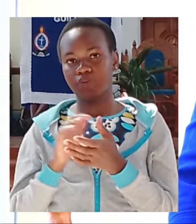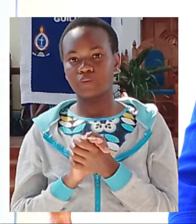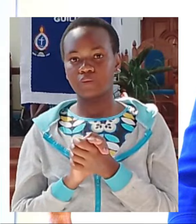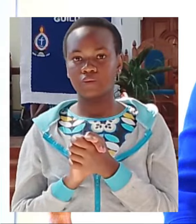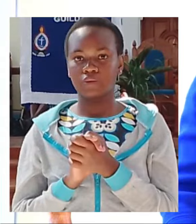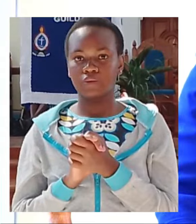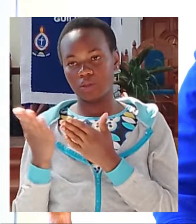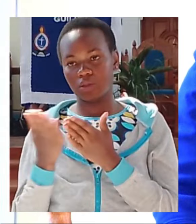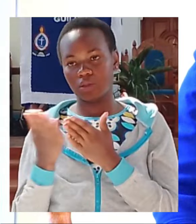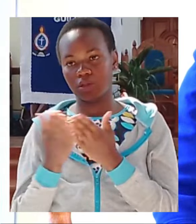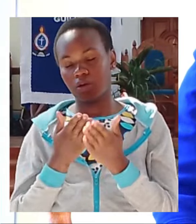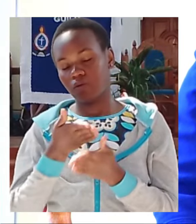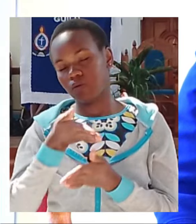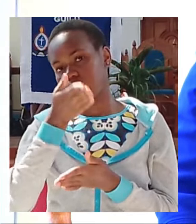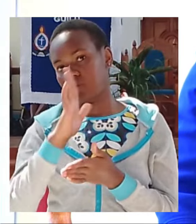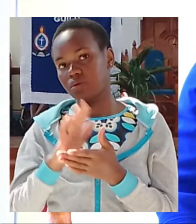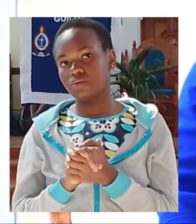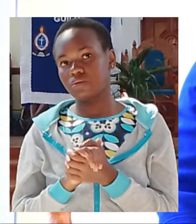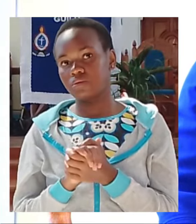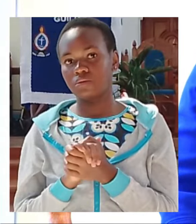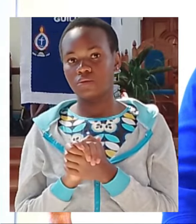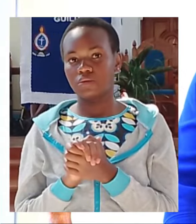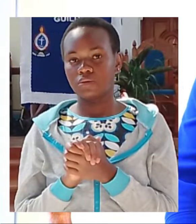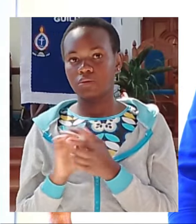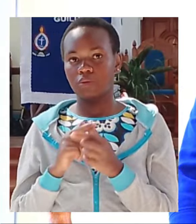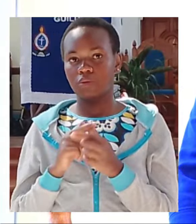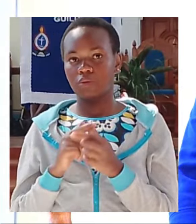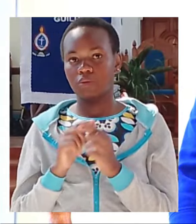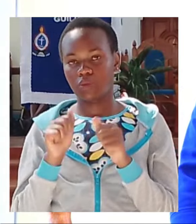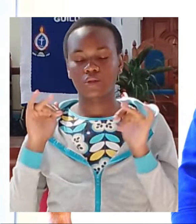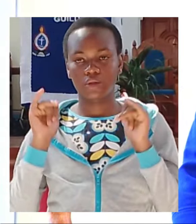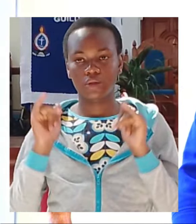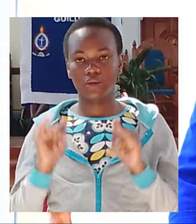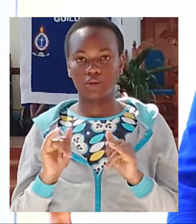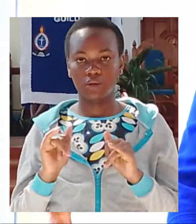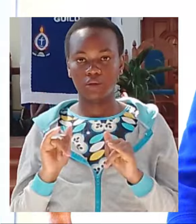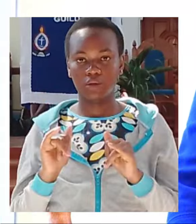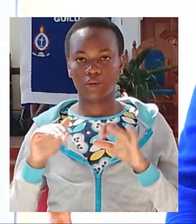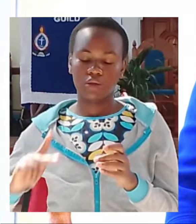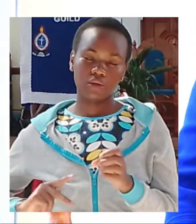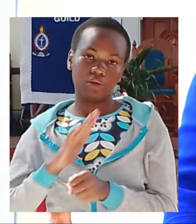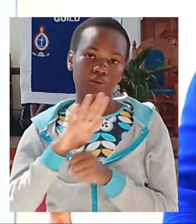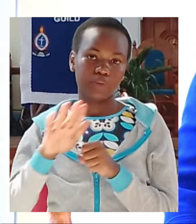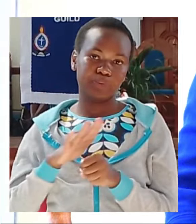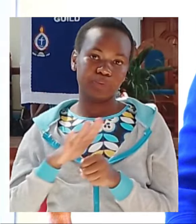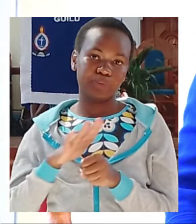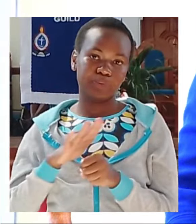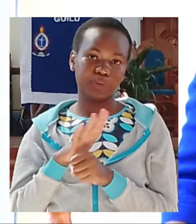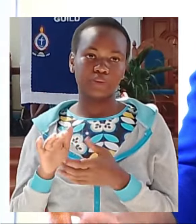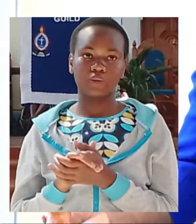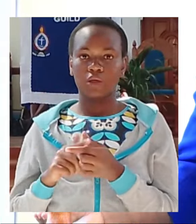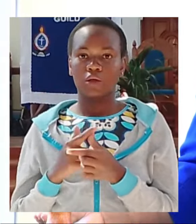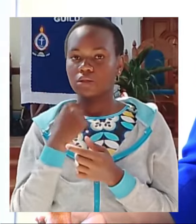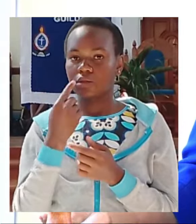Would you still serve him? Would you still want to remain in the kingdom? Would you say